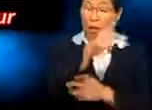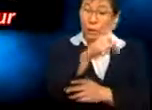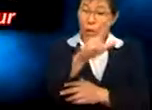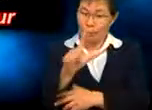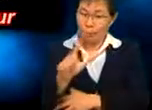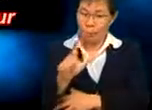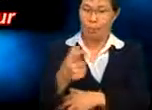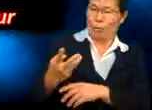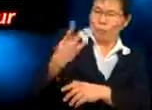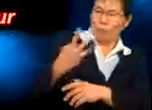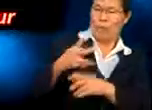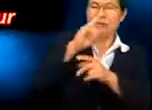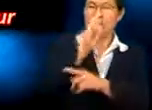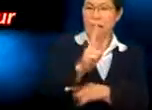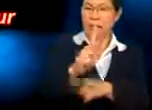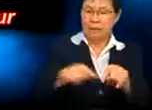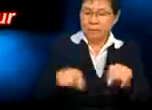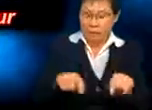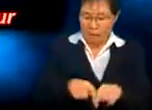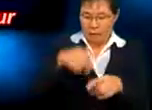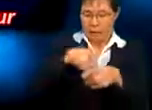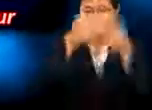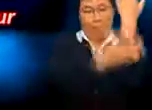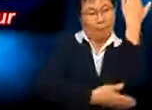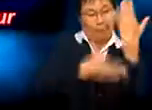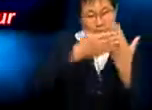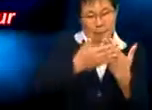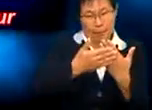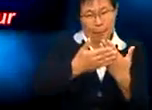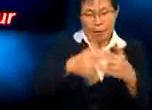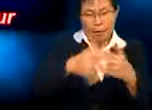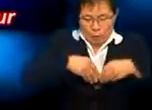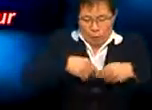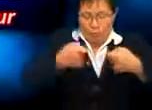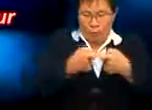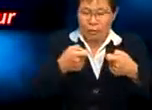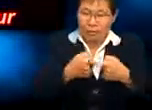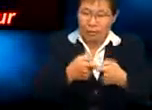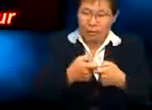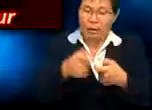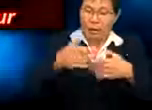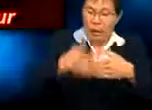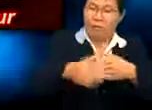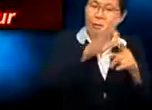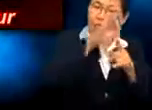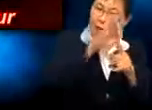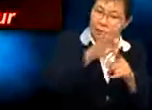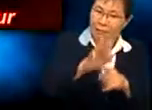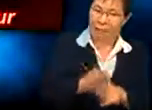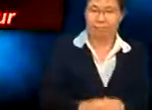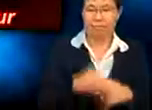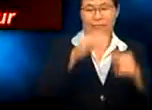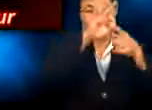Kuala Lumpur was the second location in the country that received electricity after Penang.